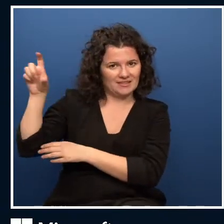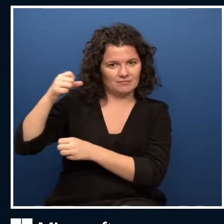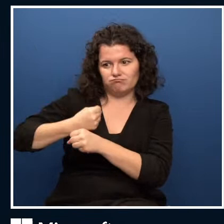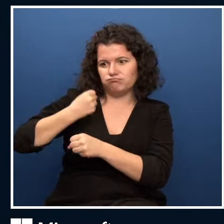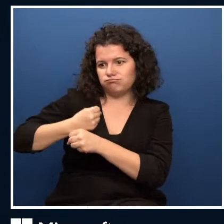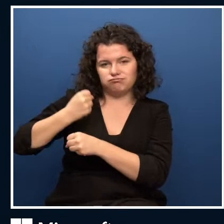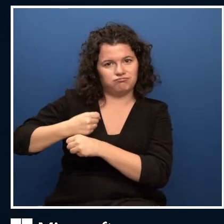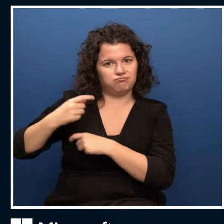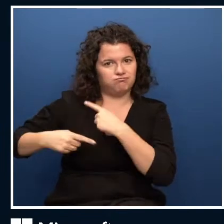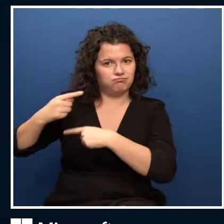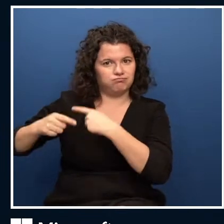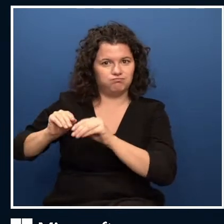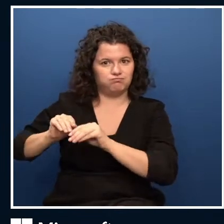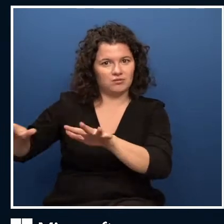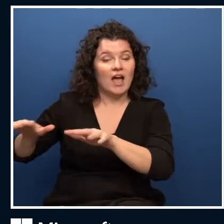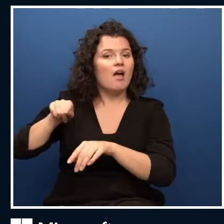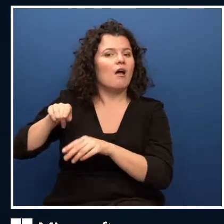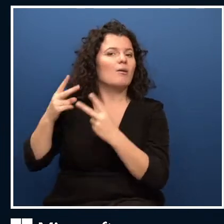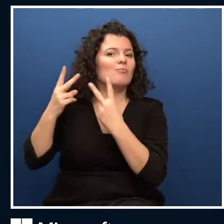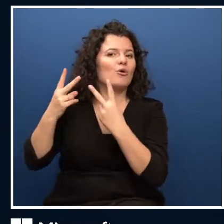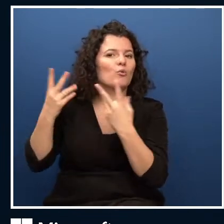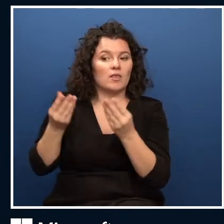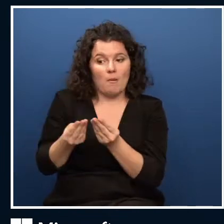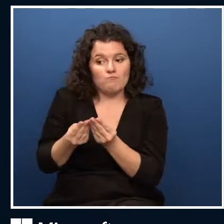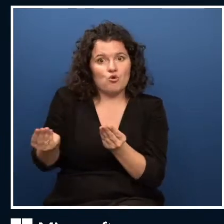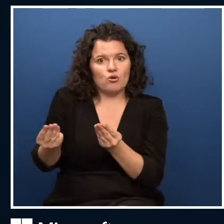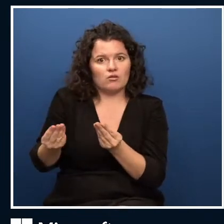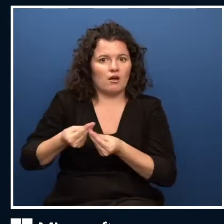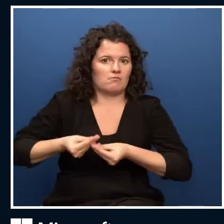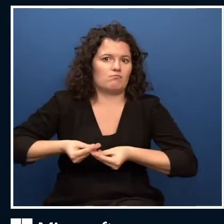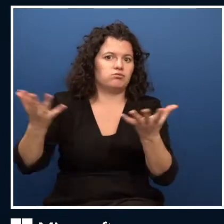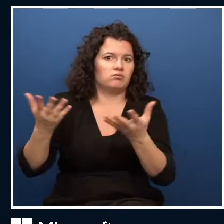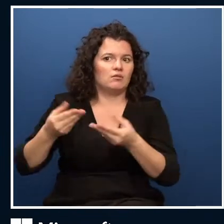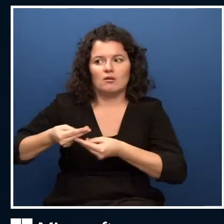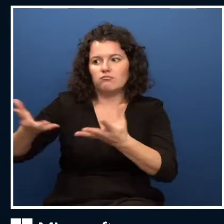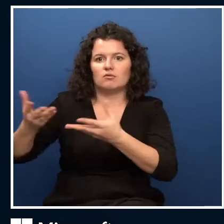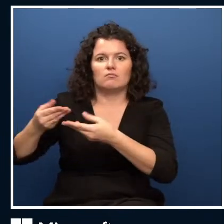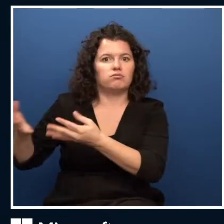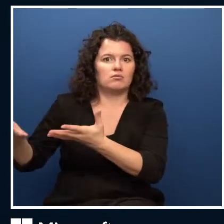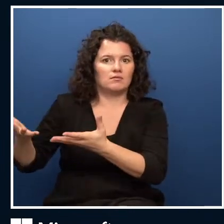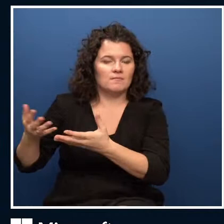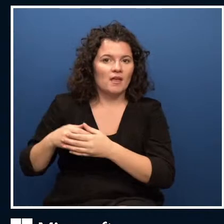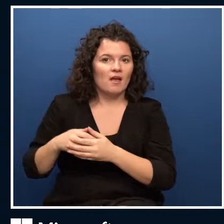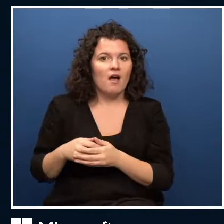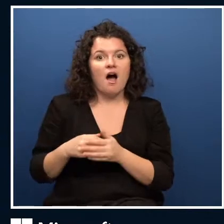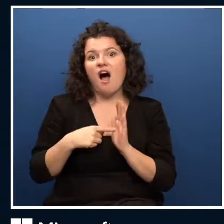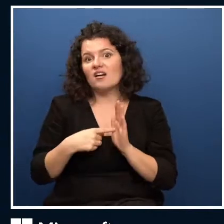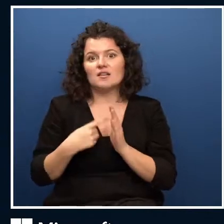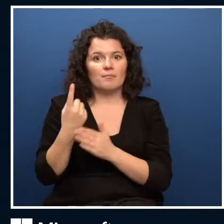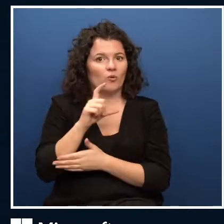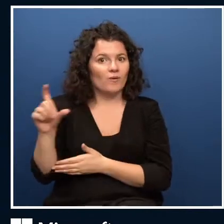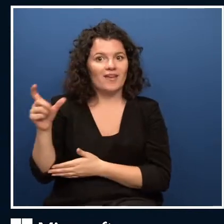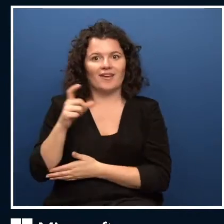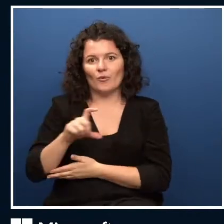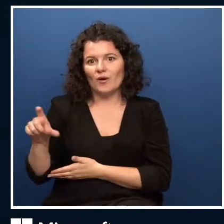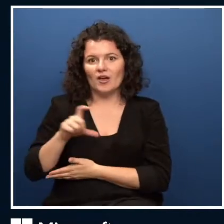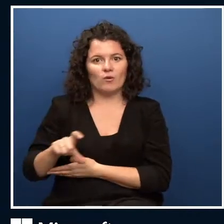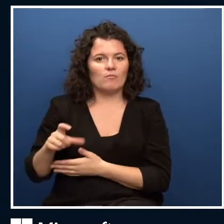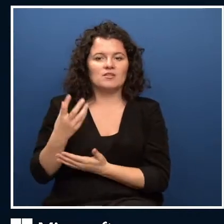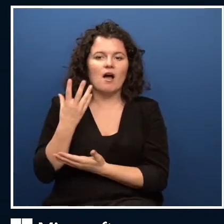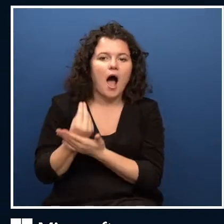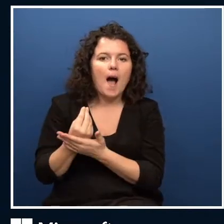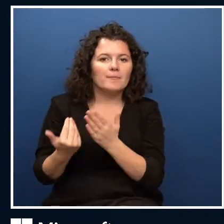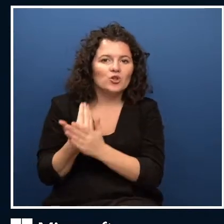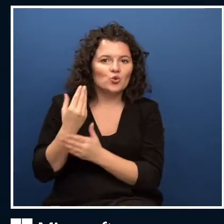a product. And if you're working as a mobile developer, typically every week you need to have a new release of the mobile app, or a web developer,